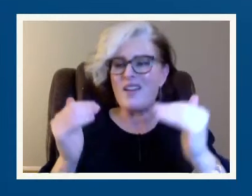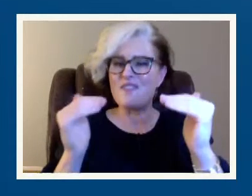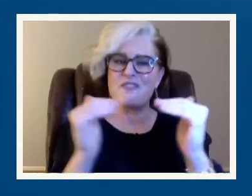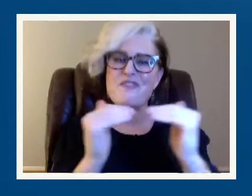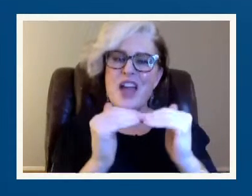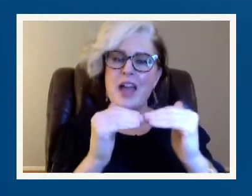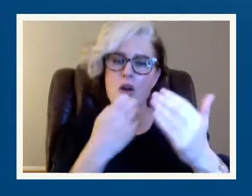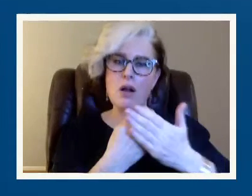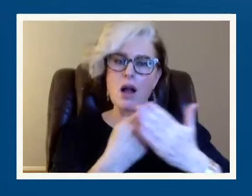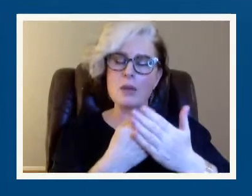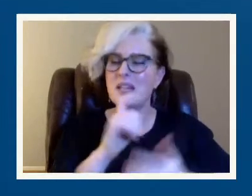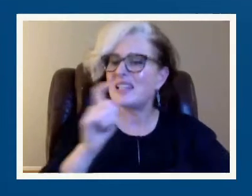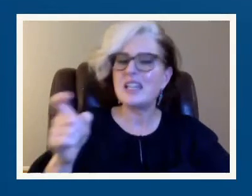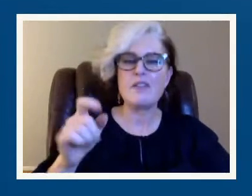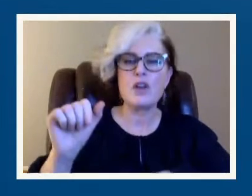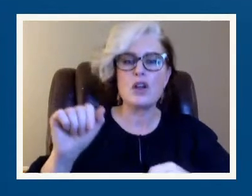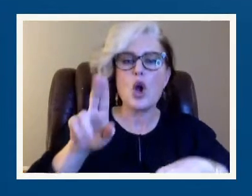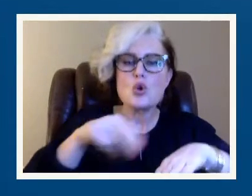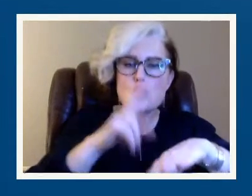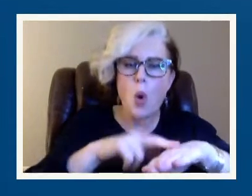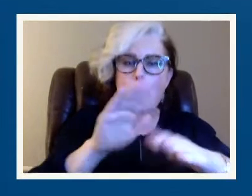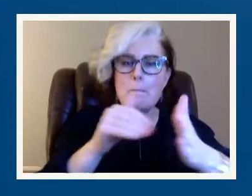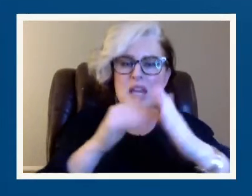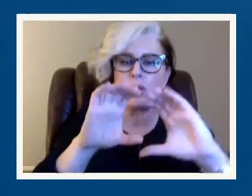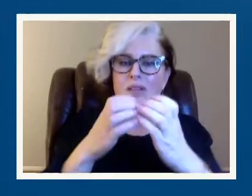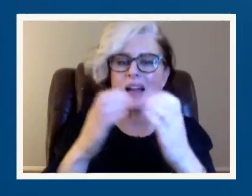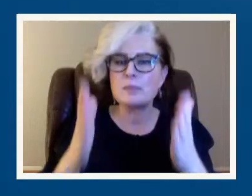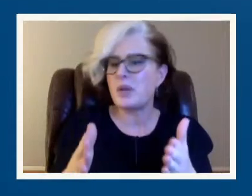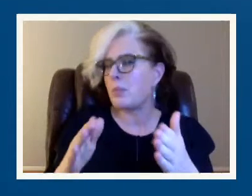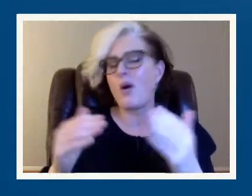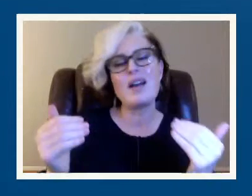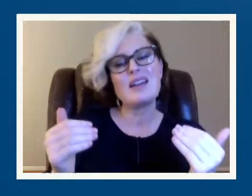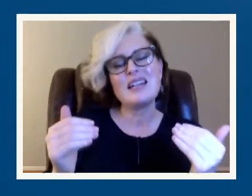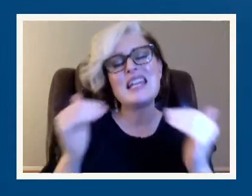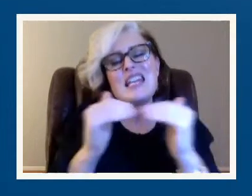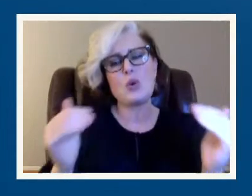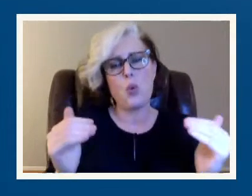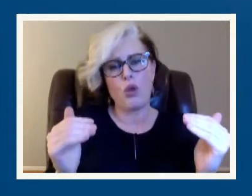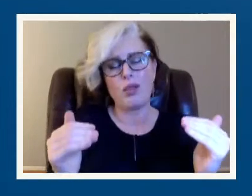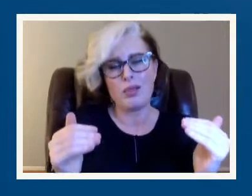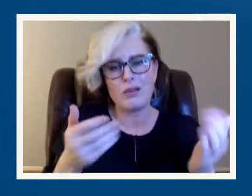working people a fair shot. That's on the ballot.